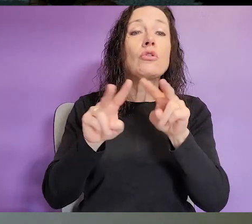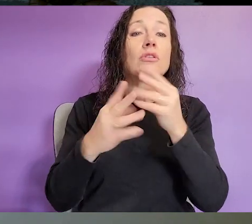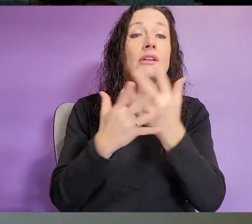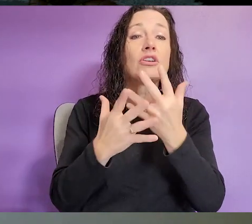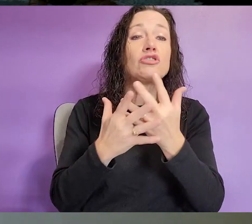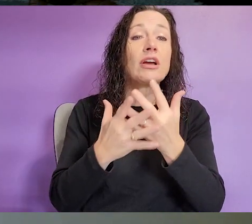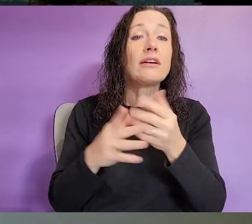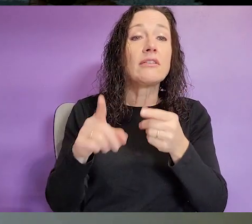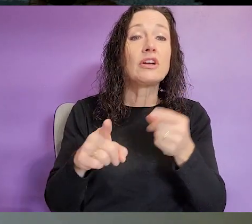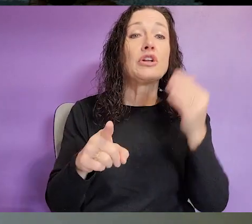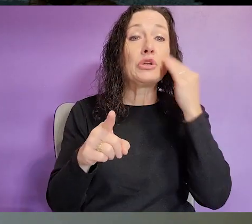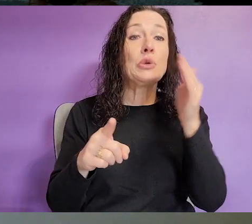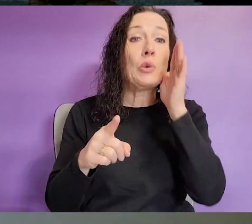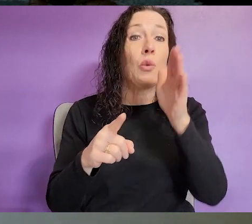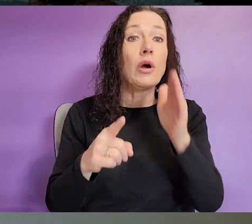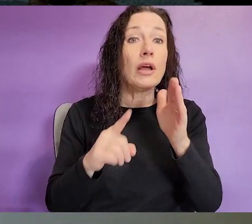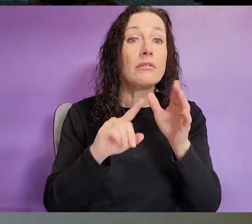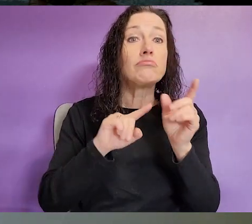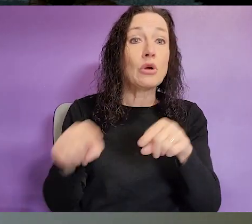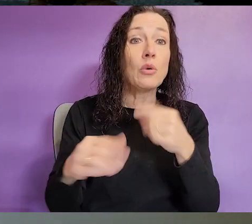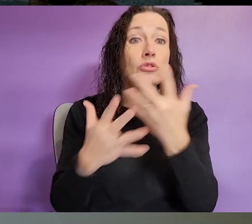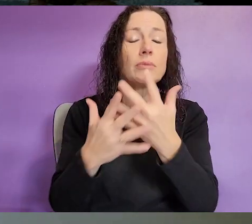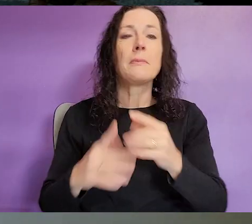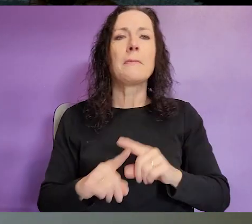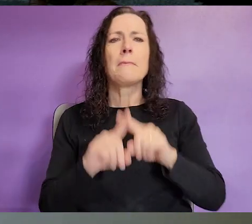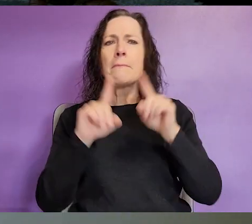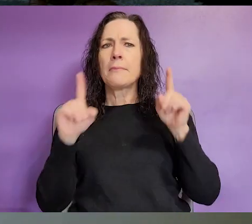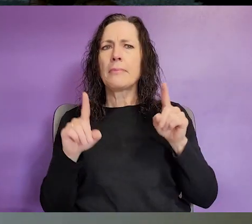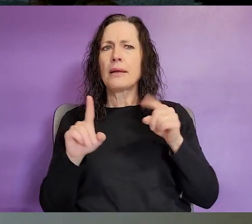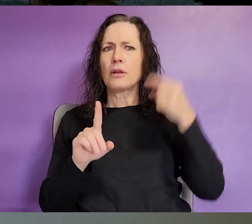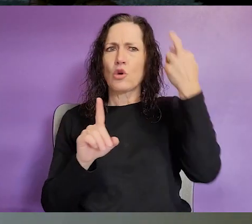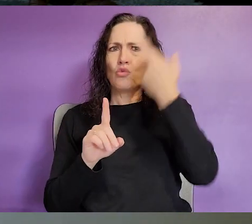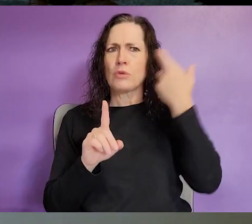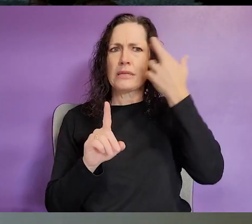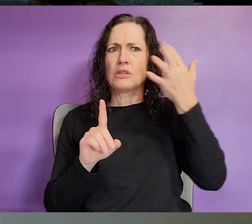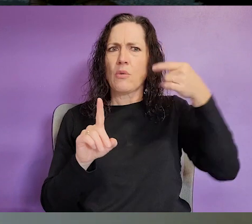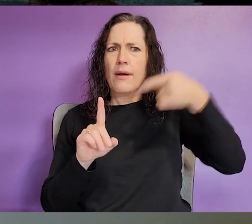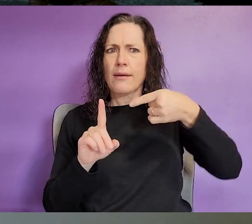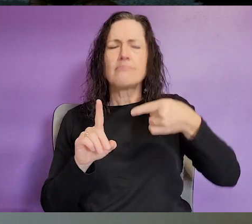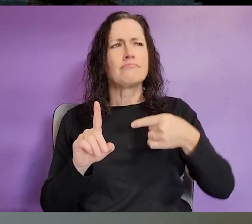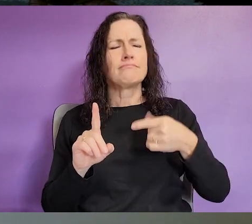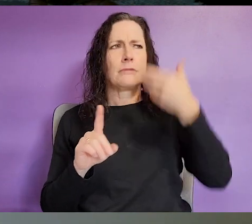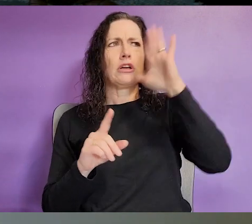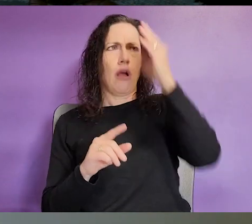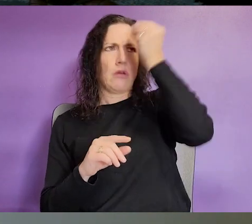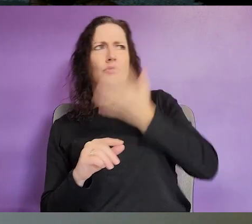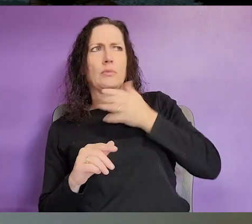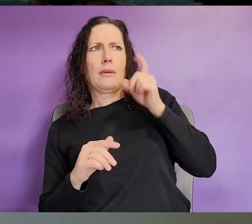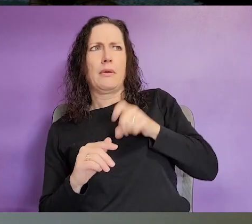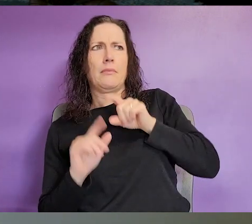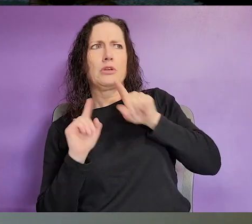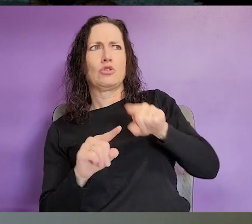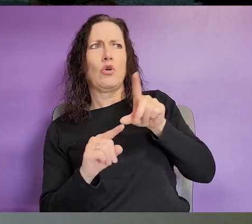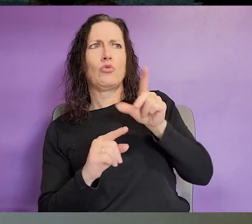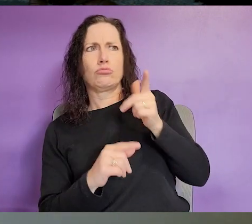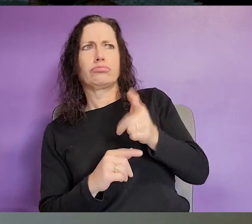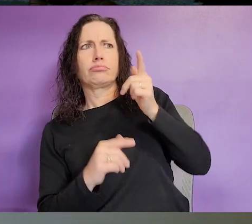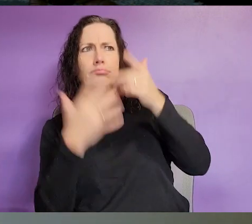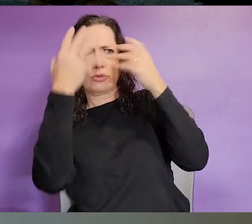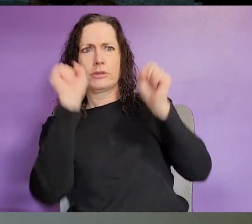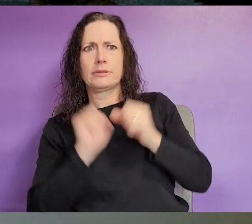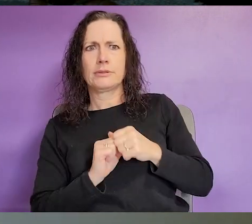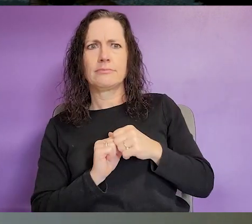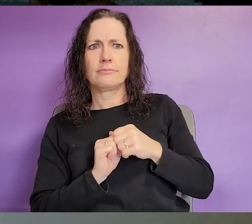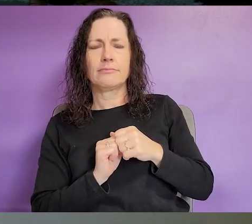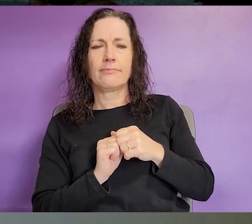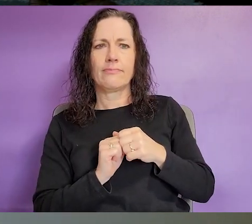knew that he'd be confined to. But he was doing it because God wanted him to do that.